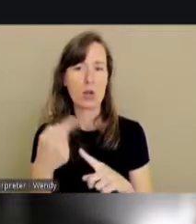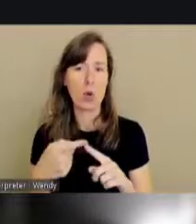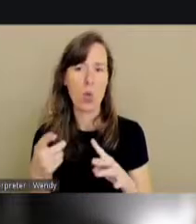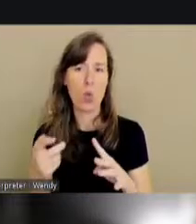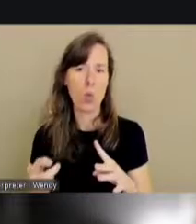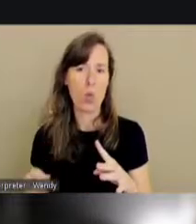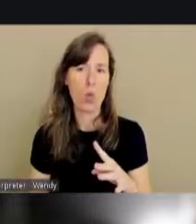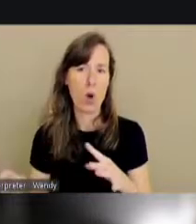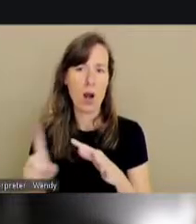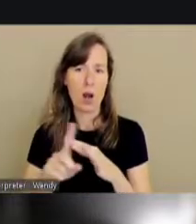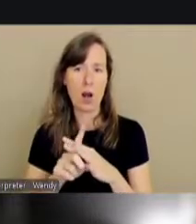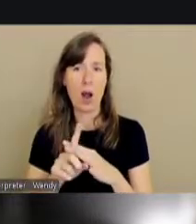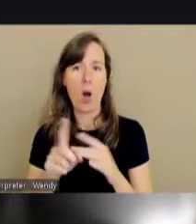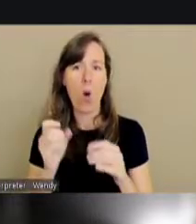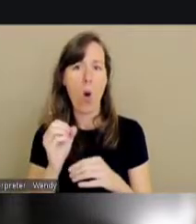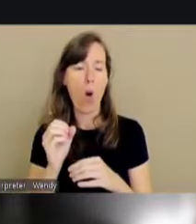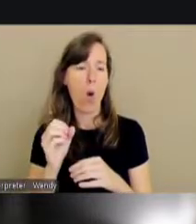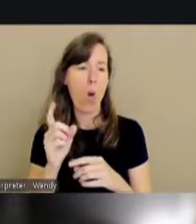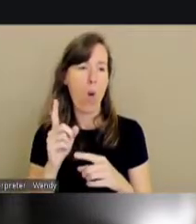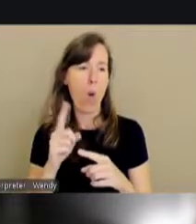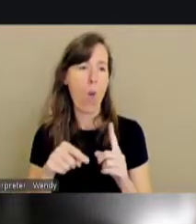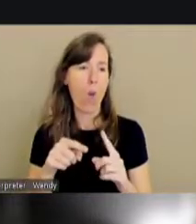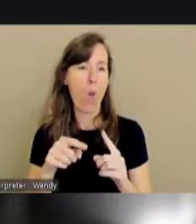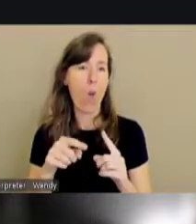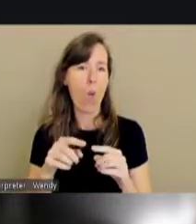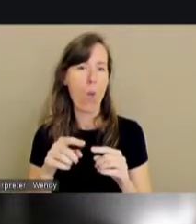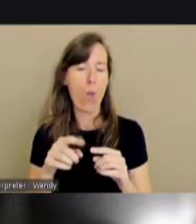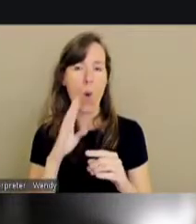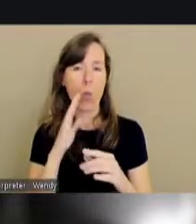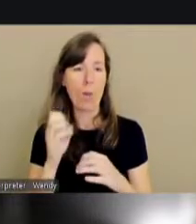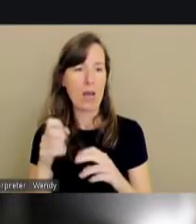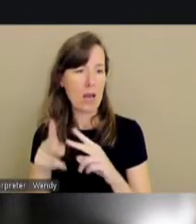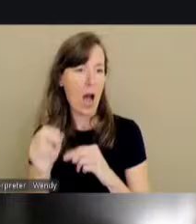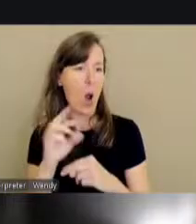what liabilities are going to increase due to mandatory trainings